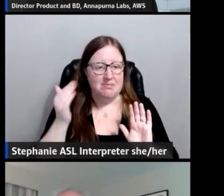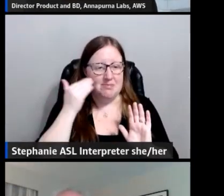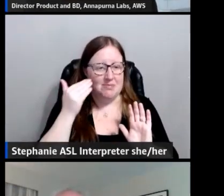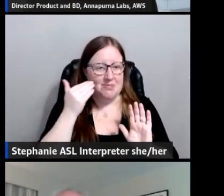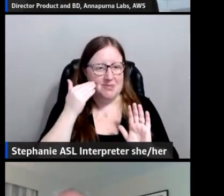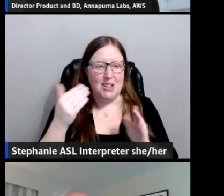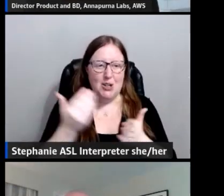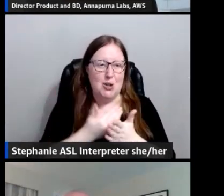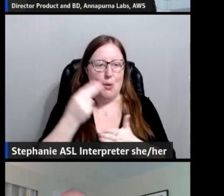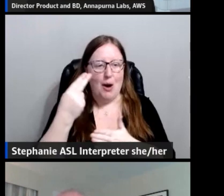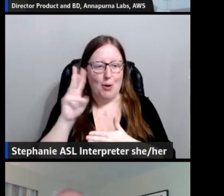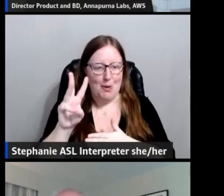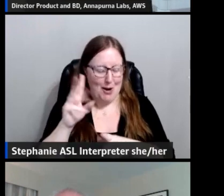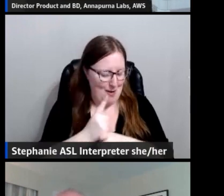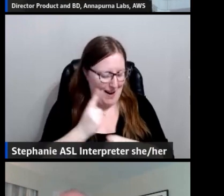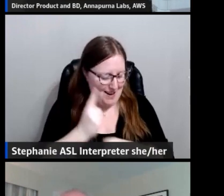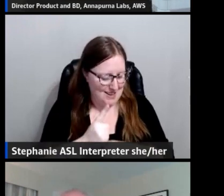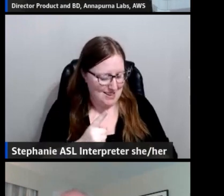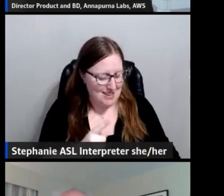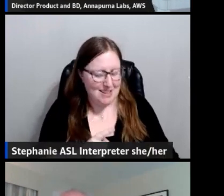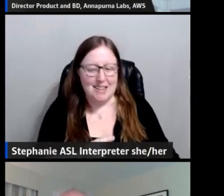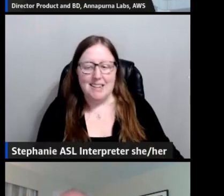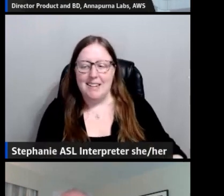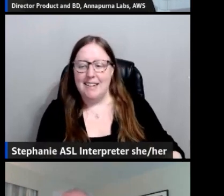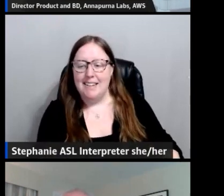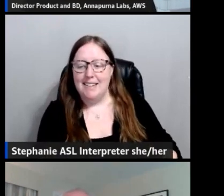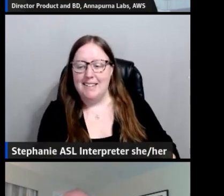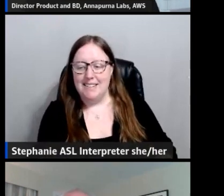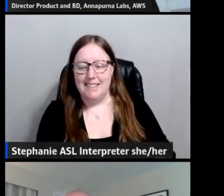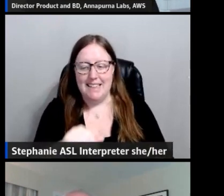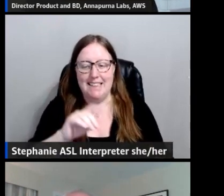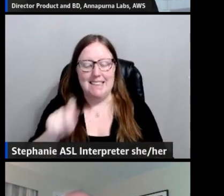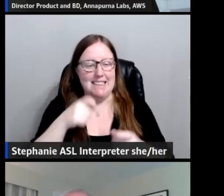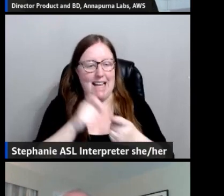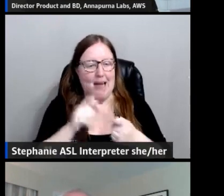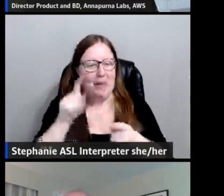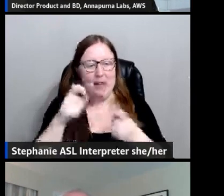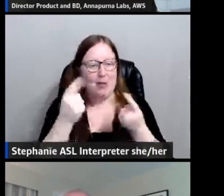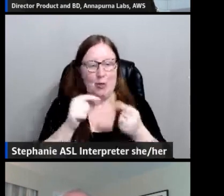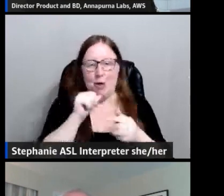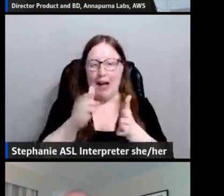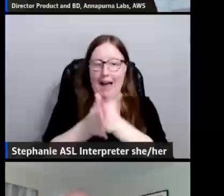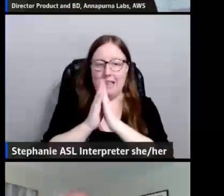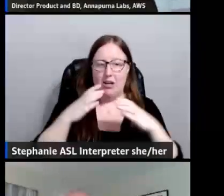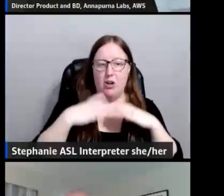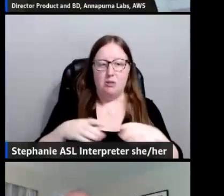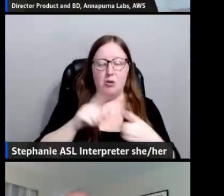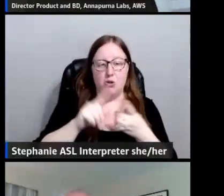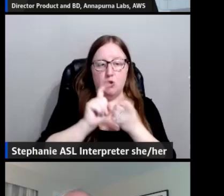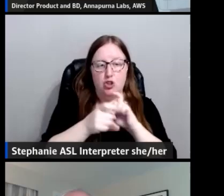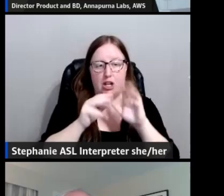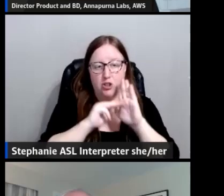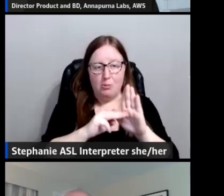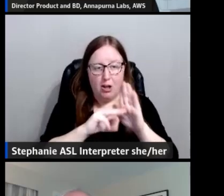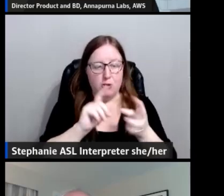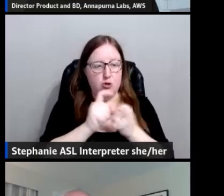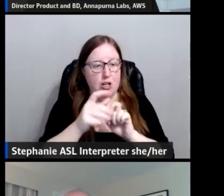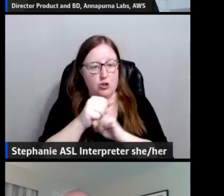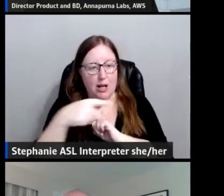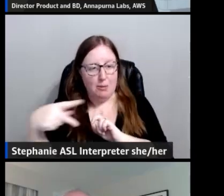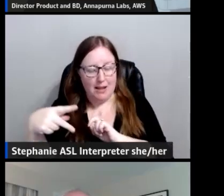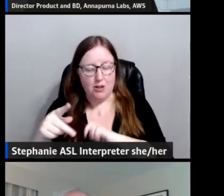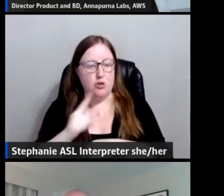hardware. On the hardware, that's exactly what we are aiming to do. We are not asking our customers to change their models, change their applications. It's